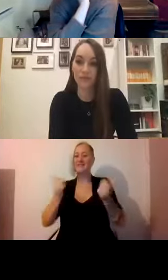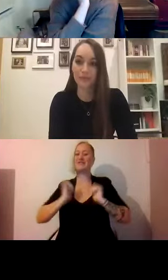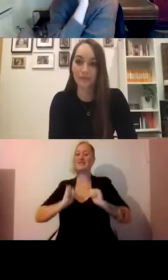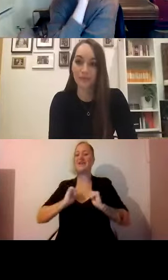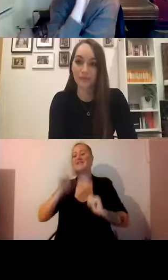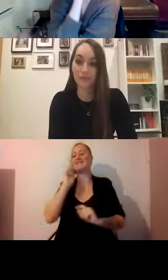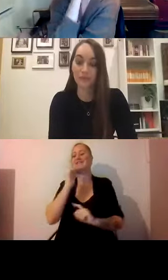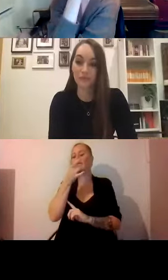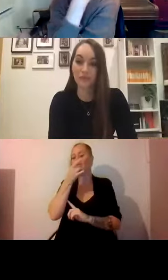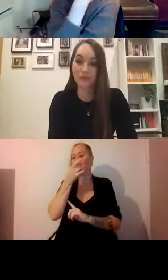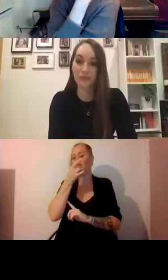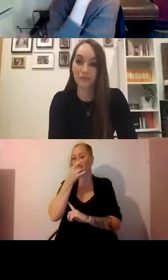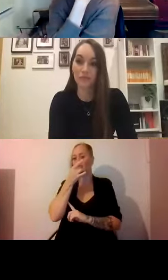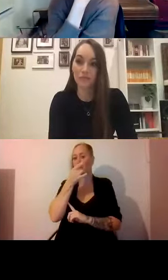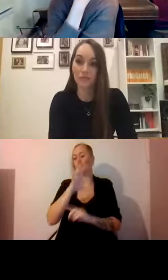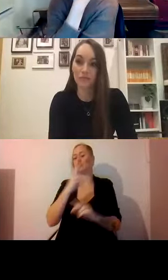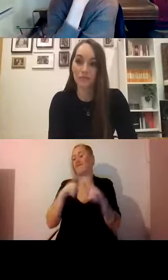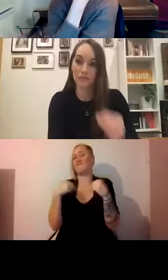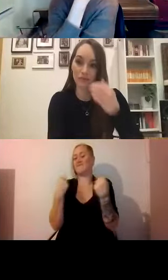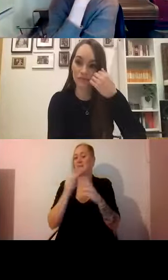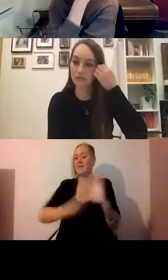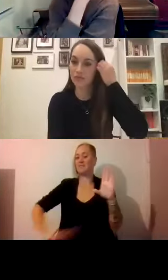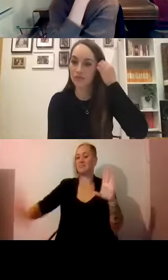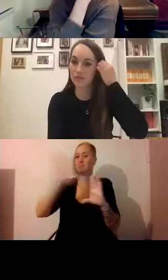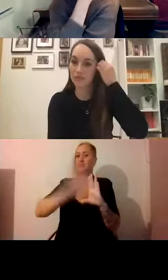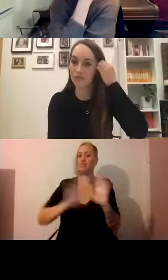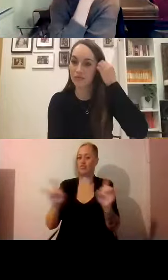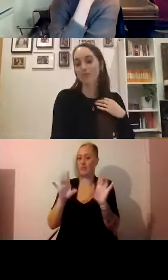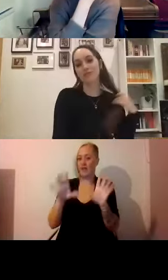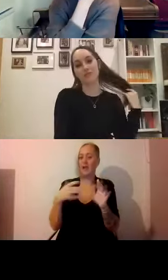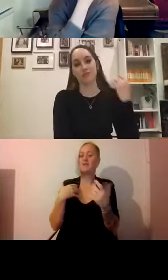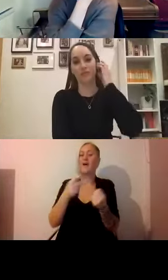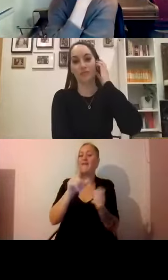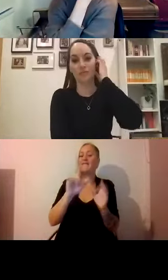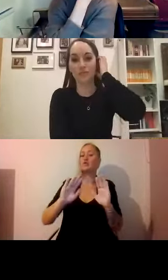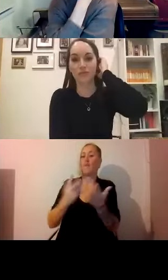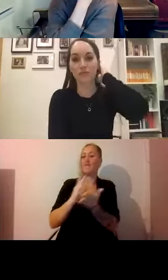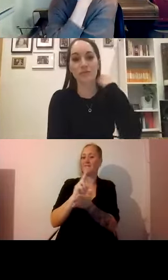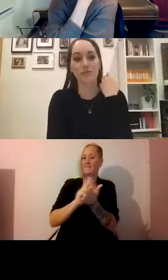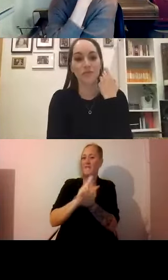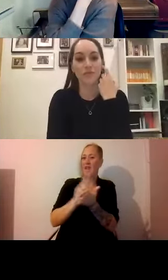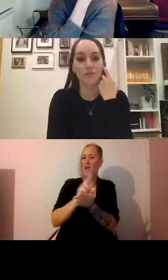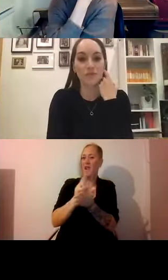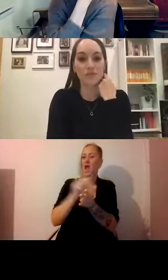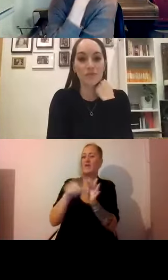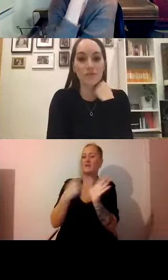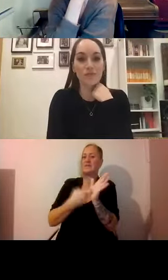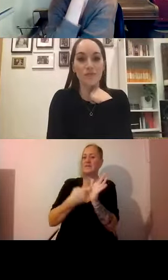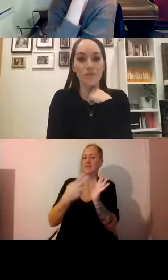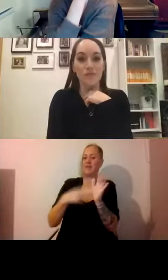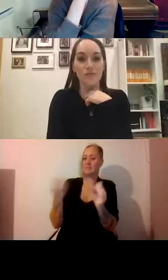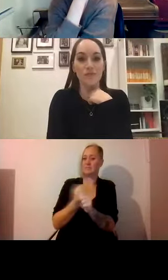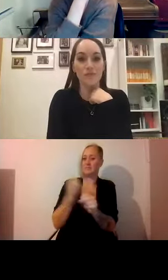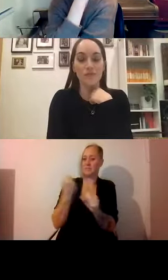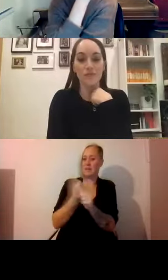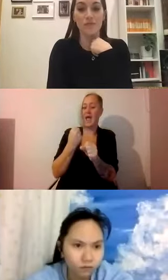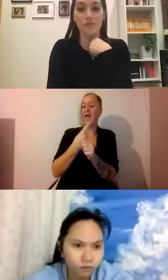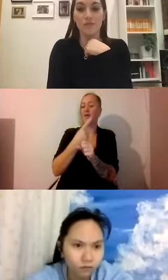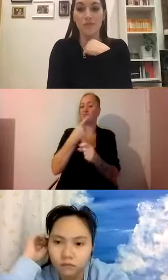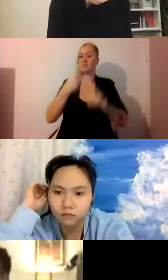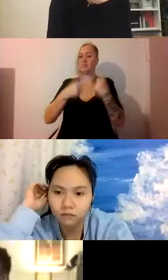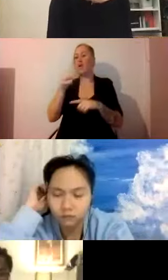Australia-wide. So I've just got this short video that Darren's made to tell you guys a little bit